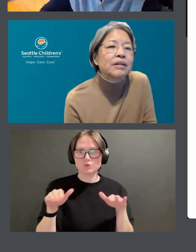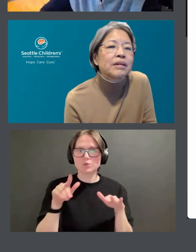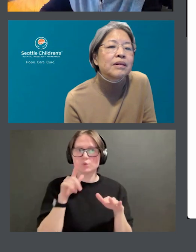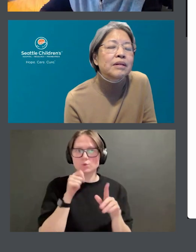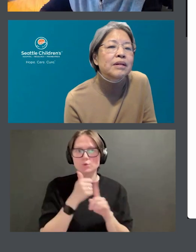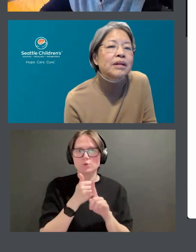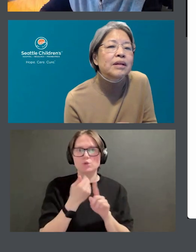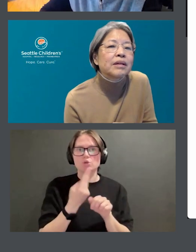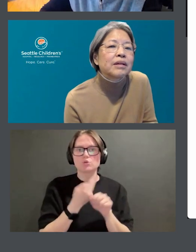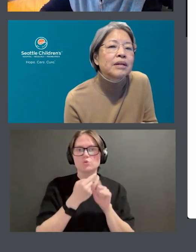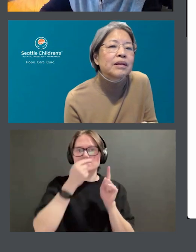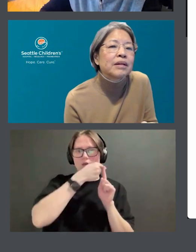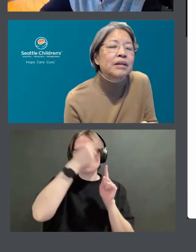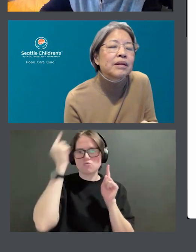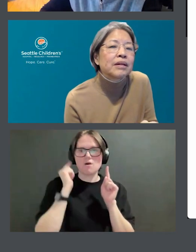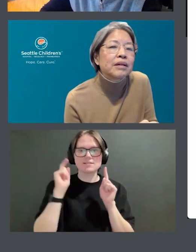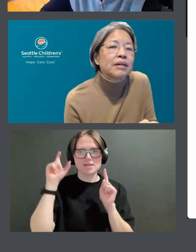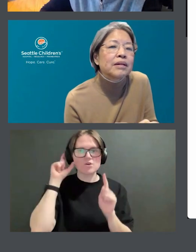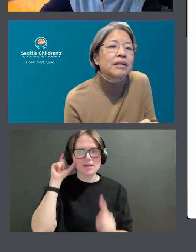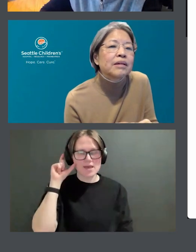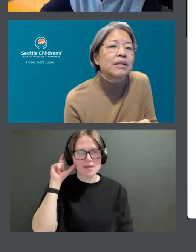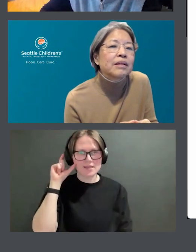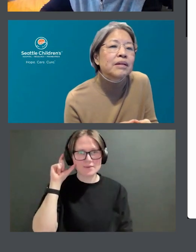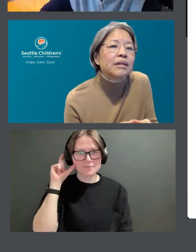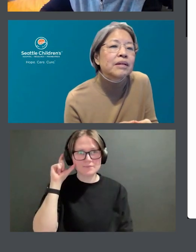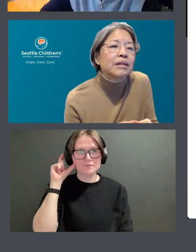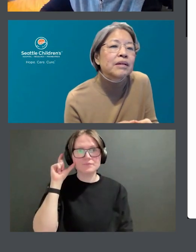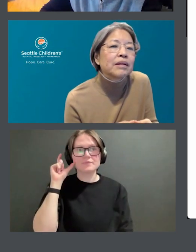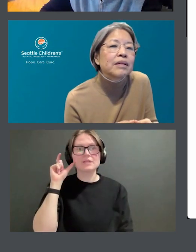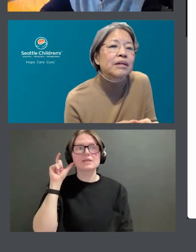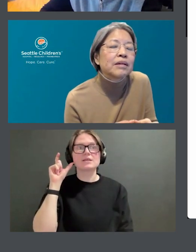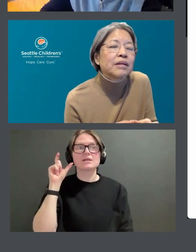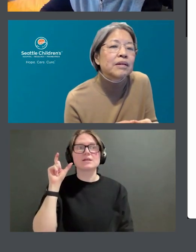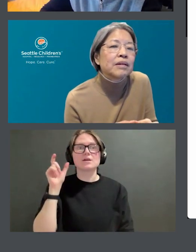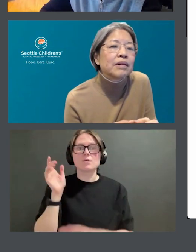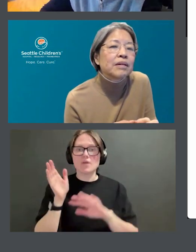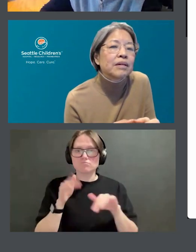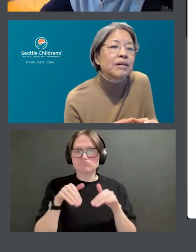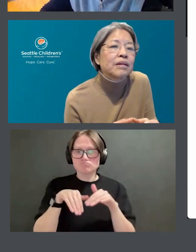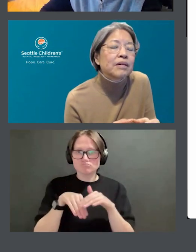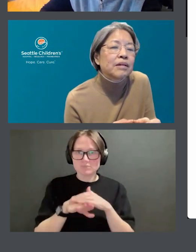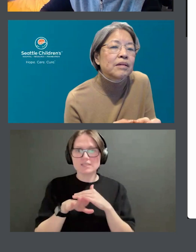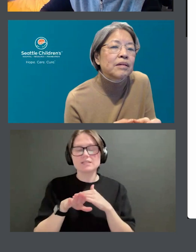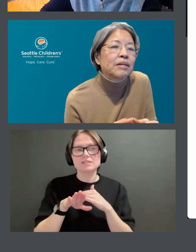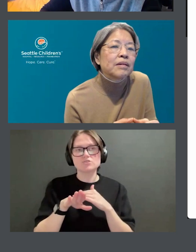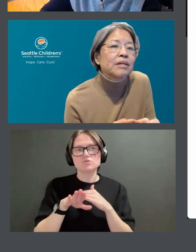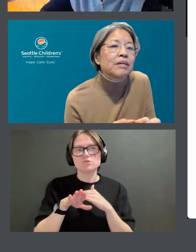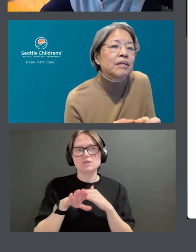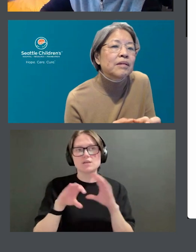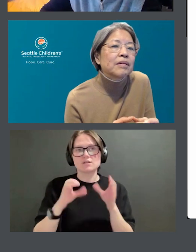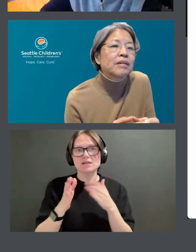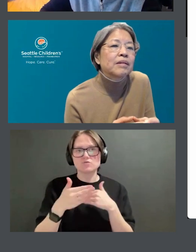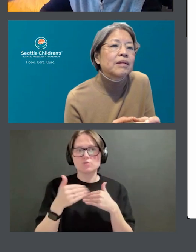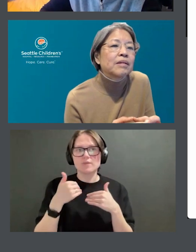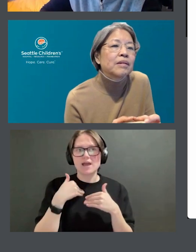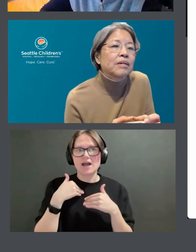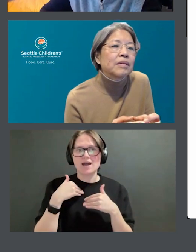hearing aid, and then in the classroom they have a sound field remote mic system.